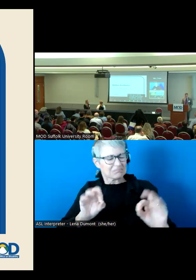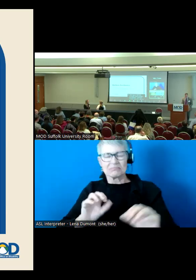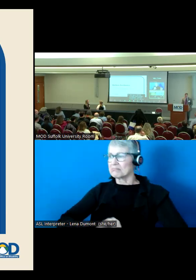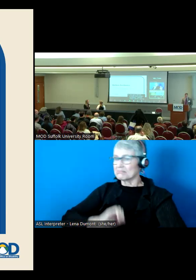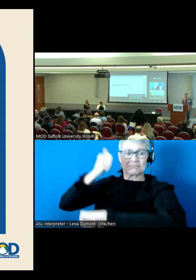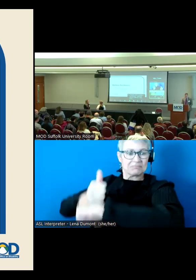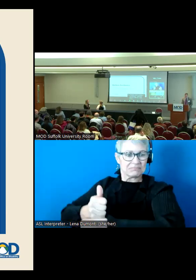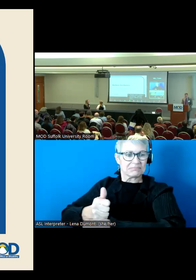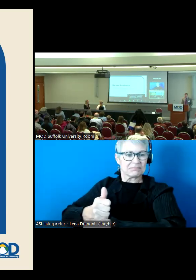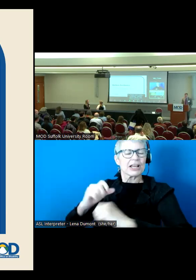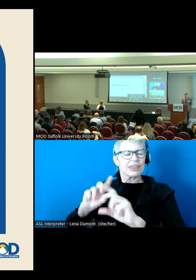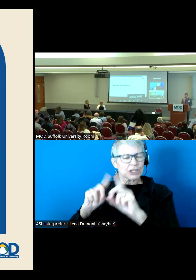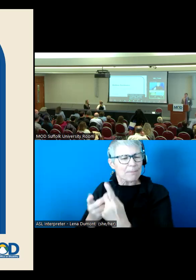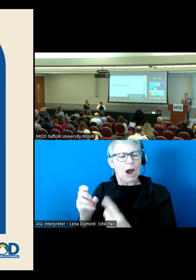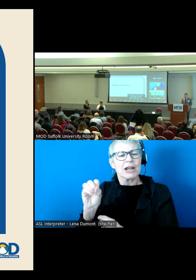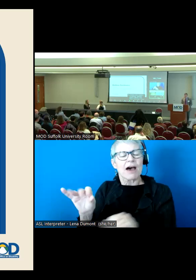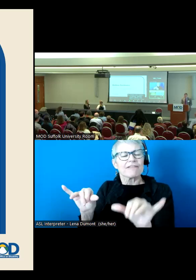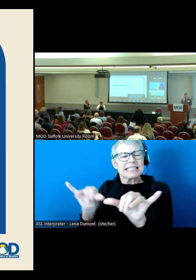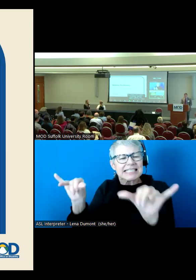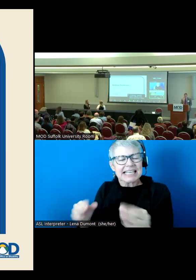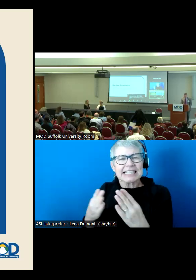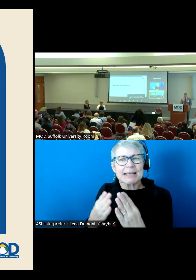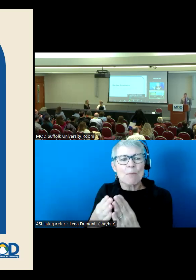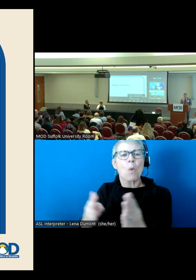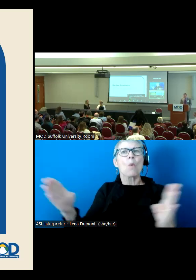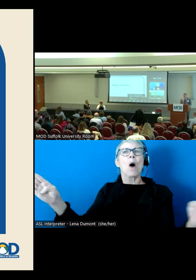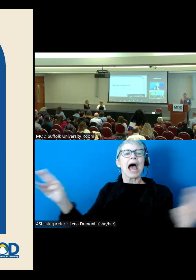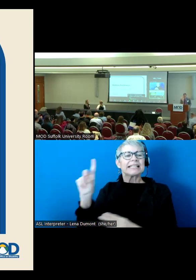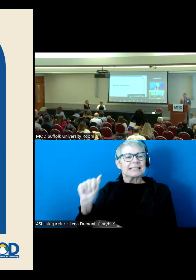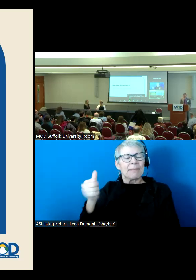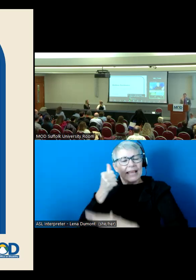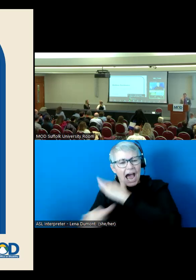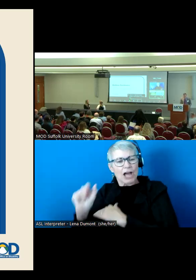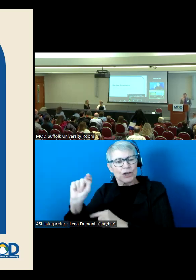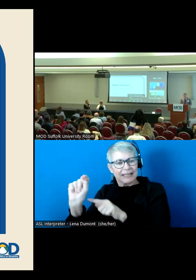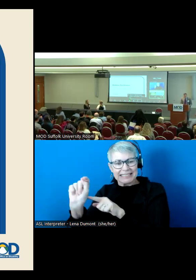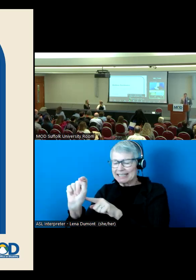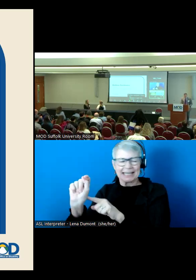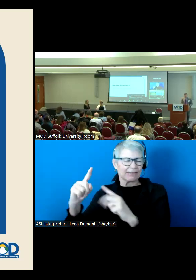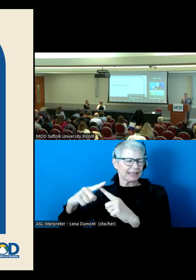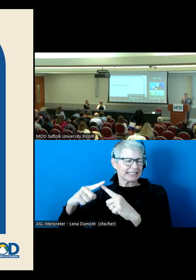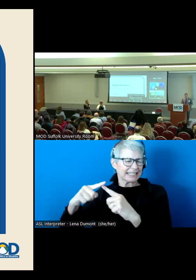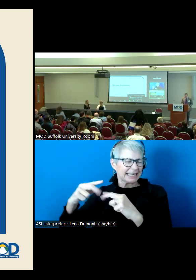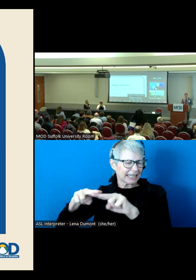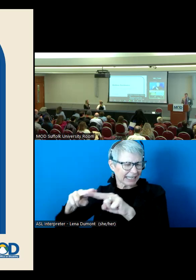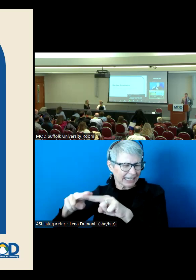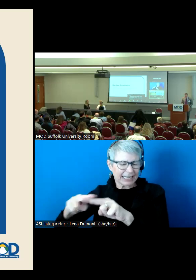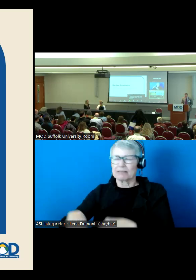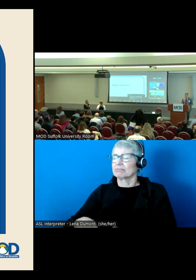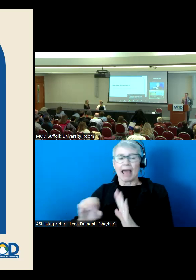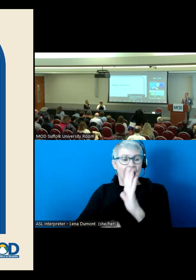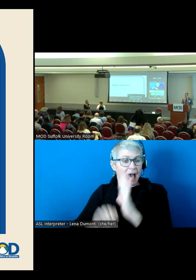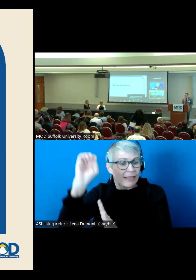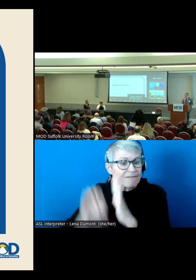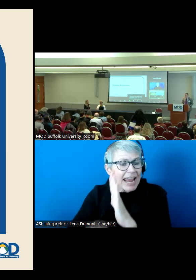of System-Wide Accessibility at the T, and improved elevator design standards, more robust training for operators,